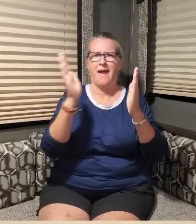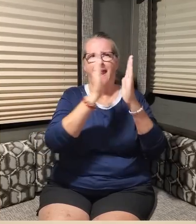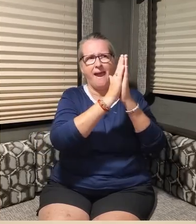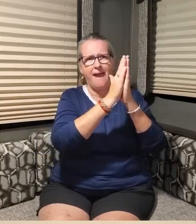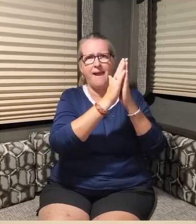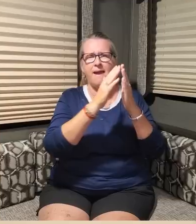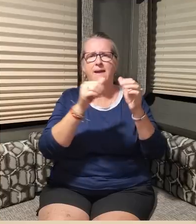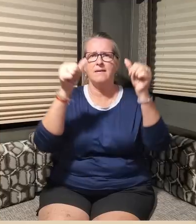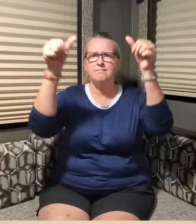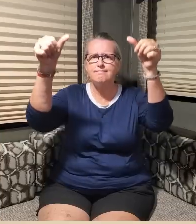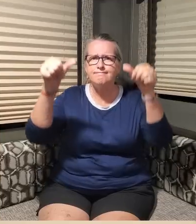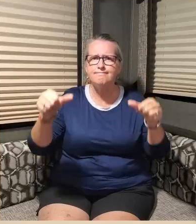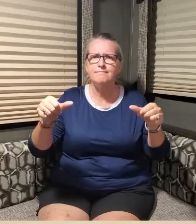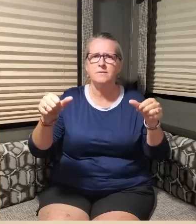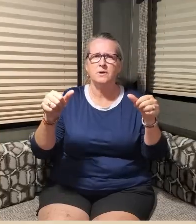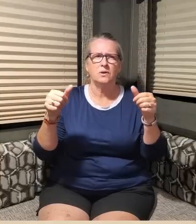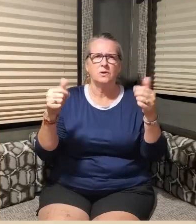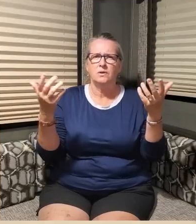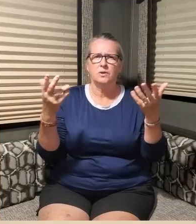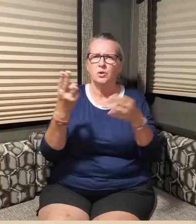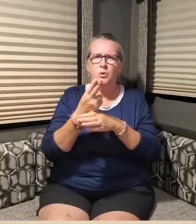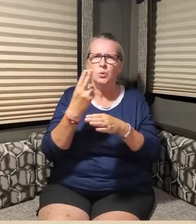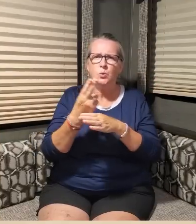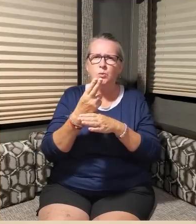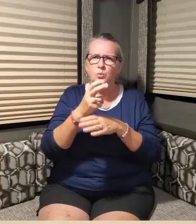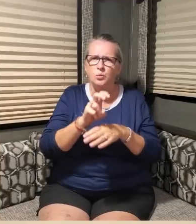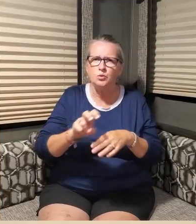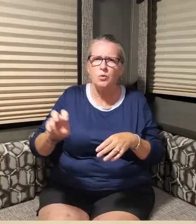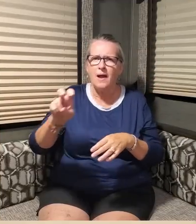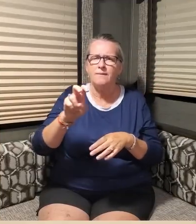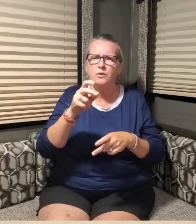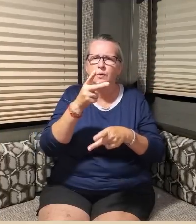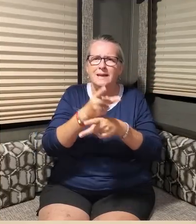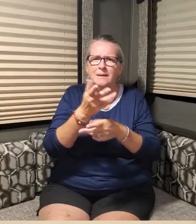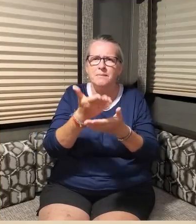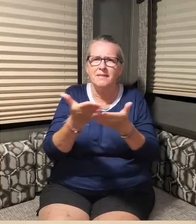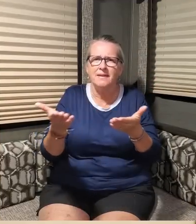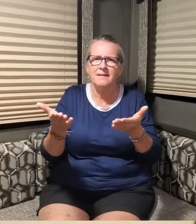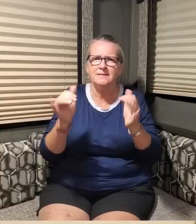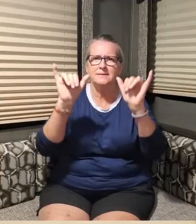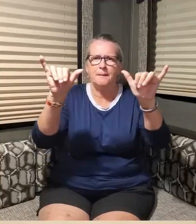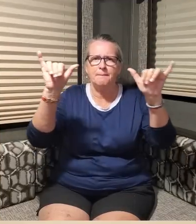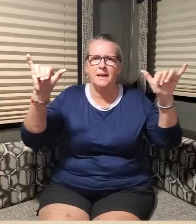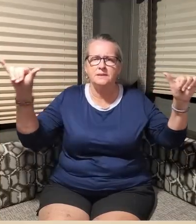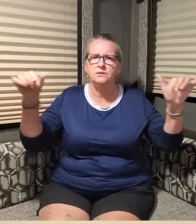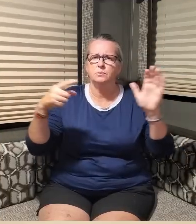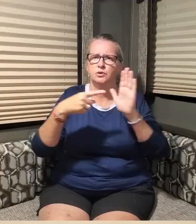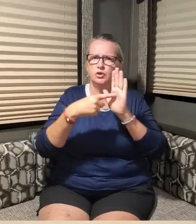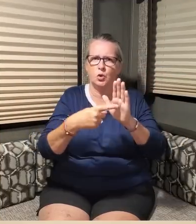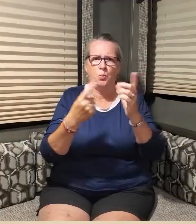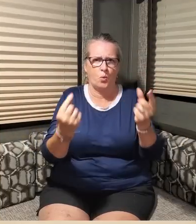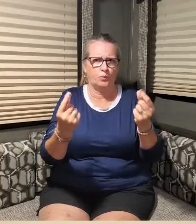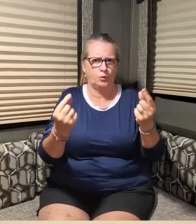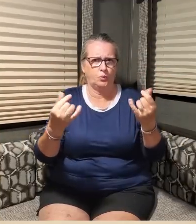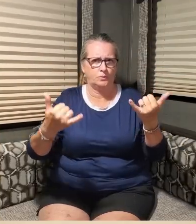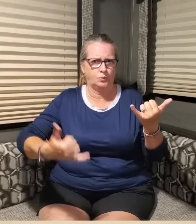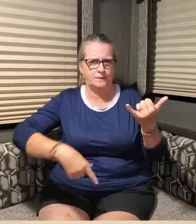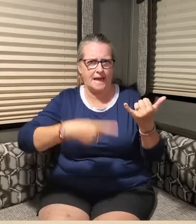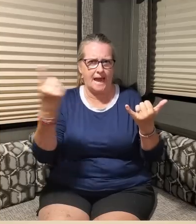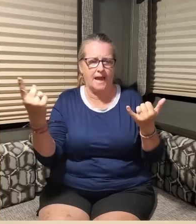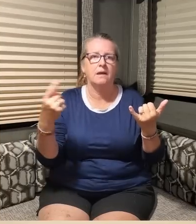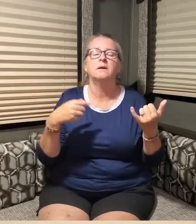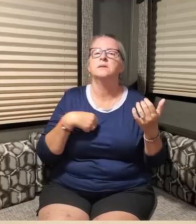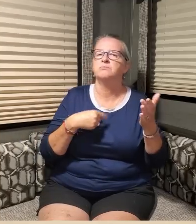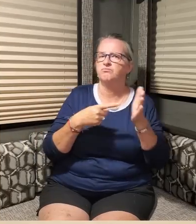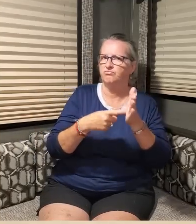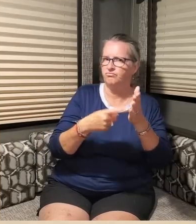or what do we use to when we're traveling to keep things in place? So today, let's show them what we do, right? Yep. We're